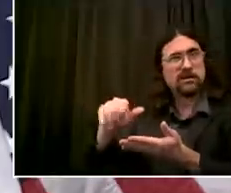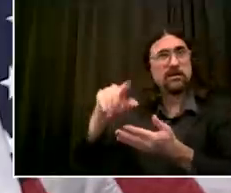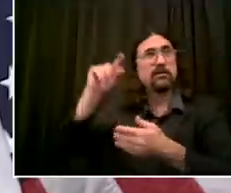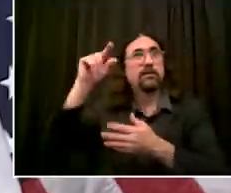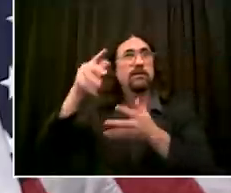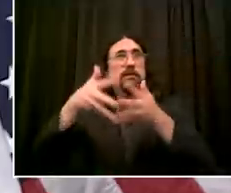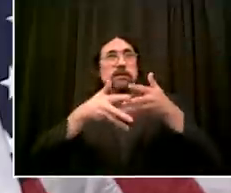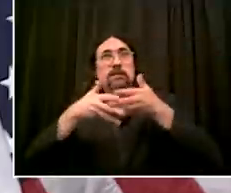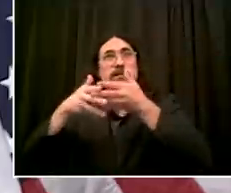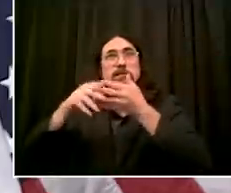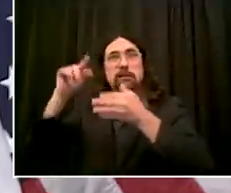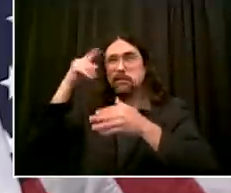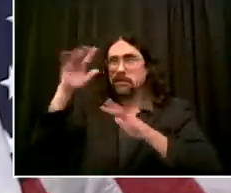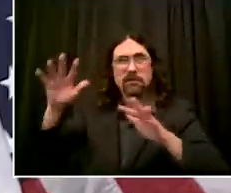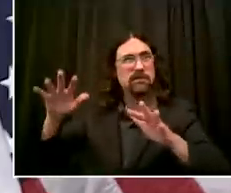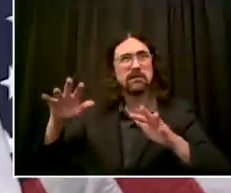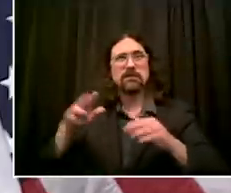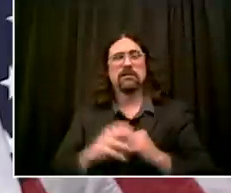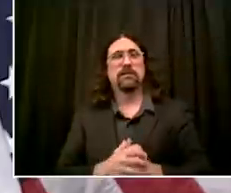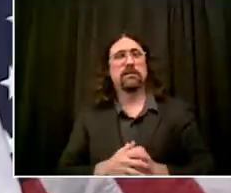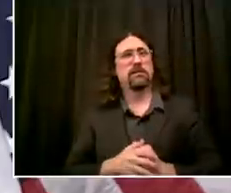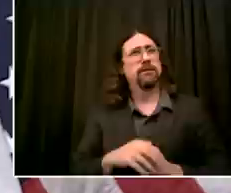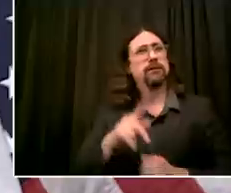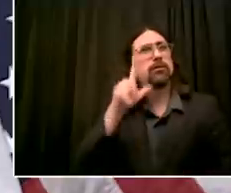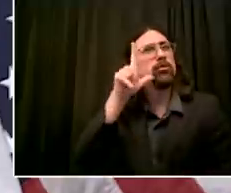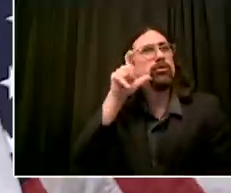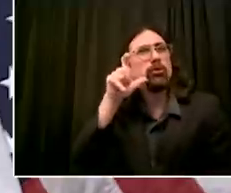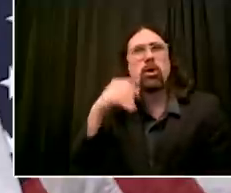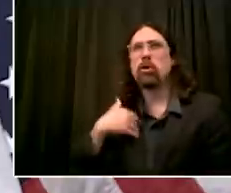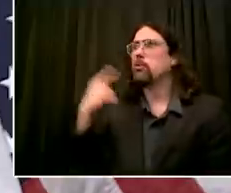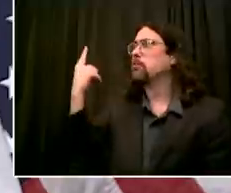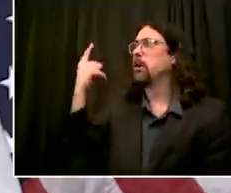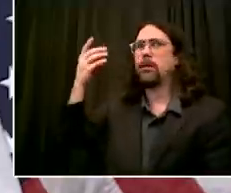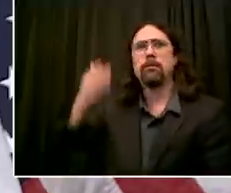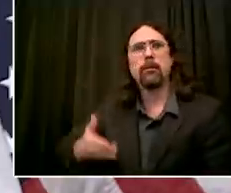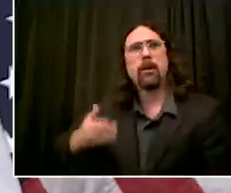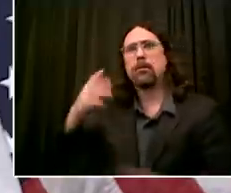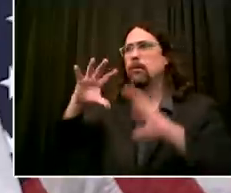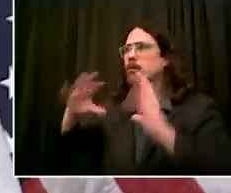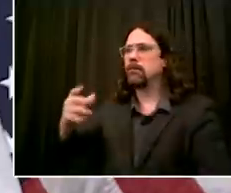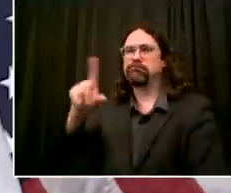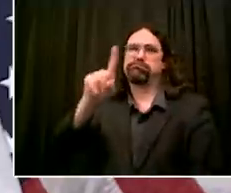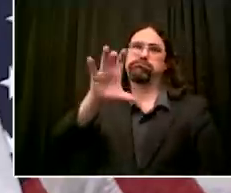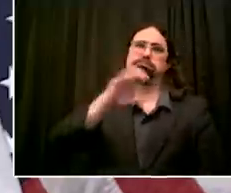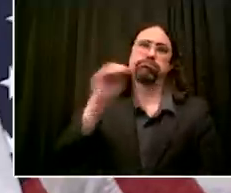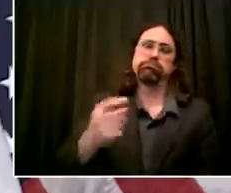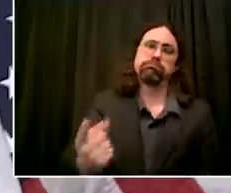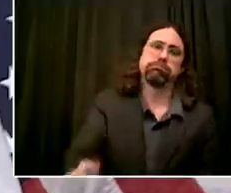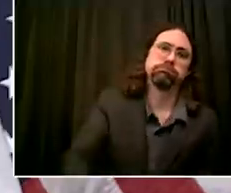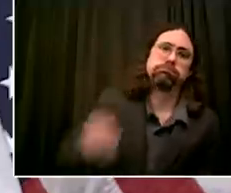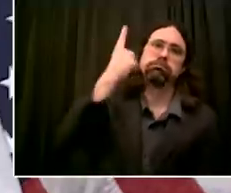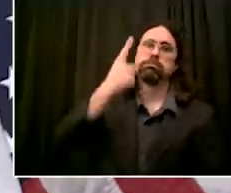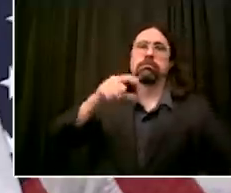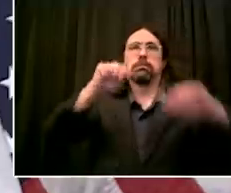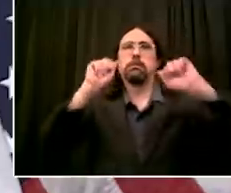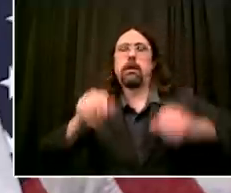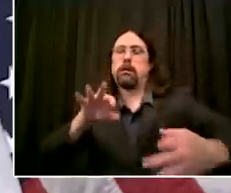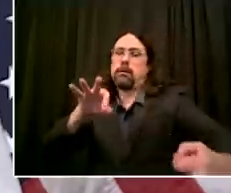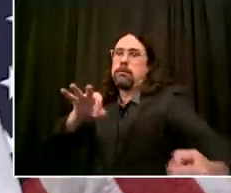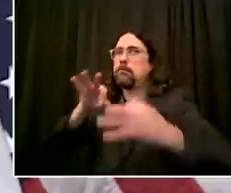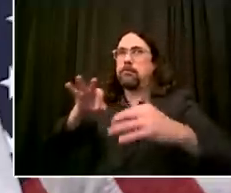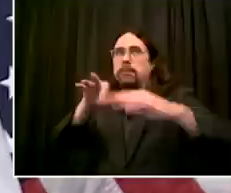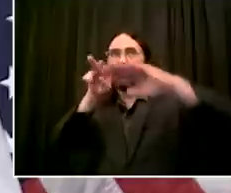say the modeling has often been off base, so we're doing our best with the modeling, but unquestionably we